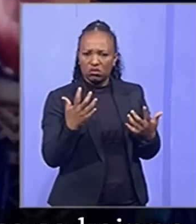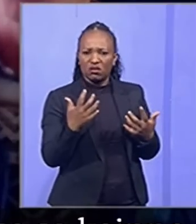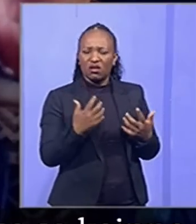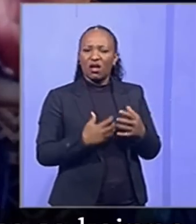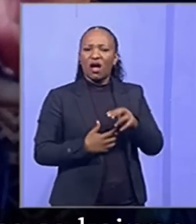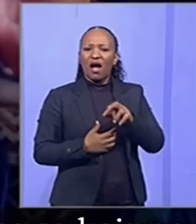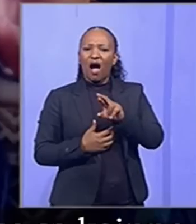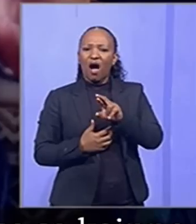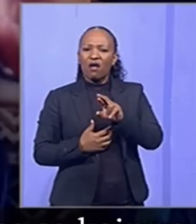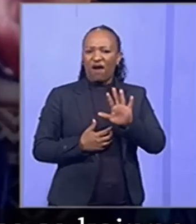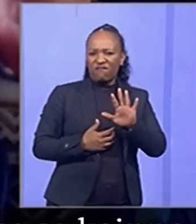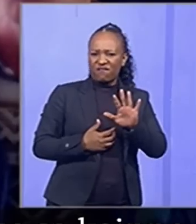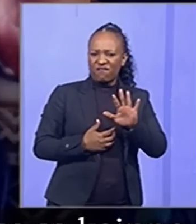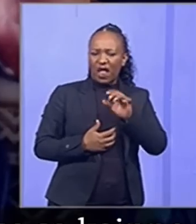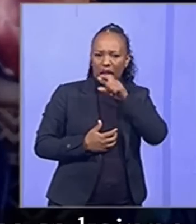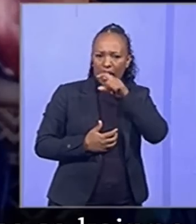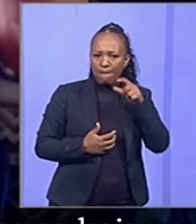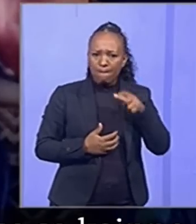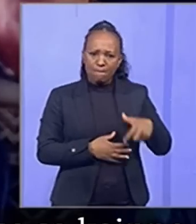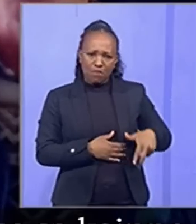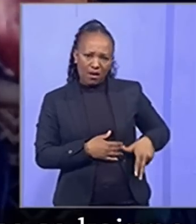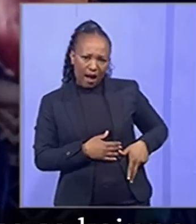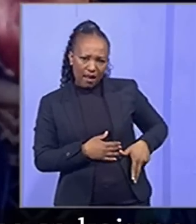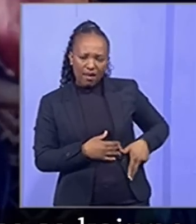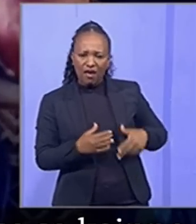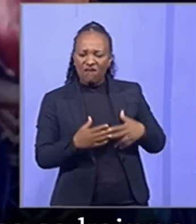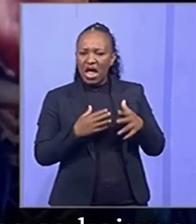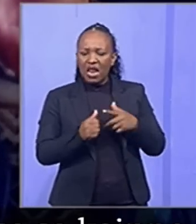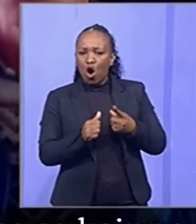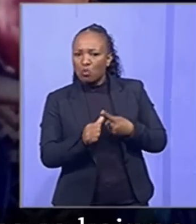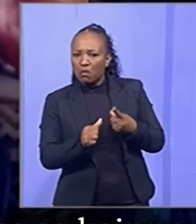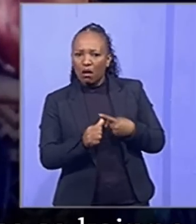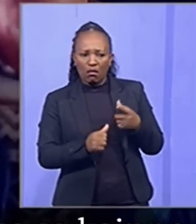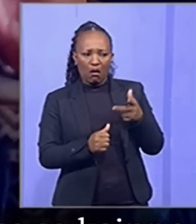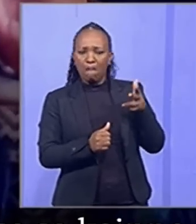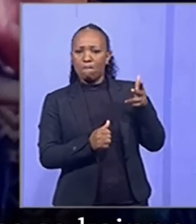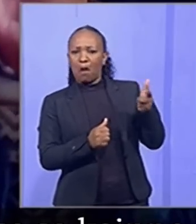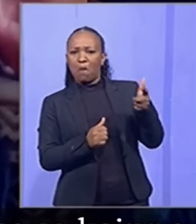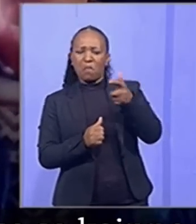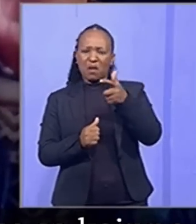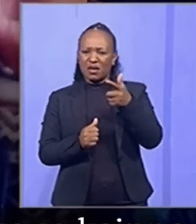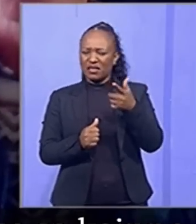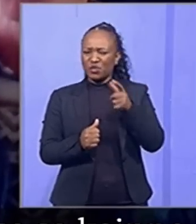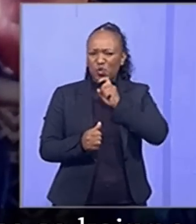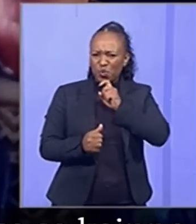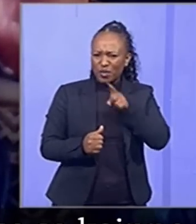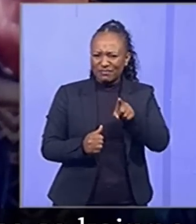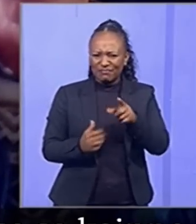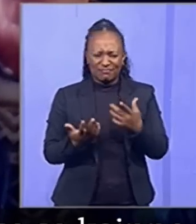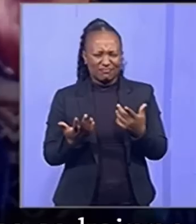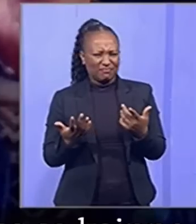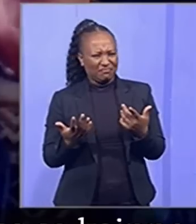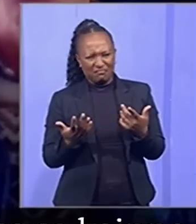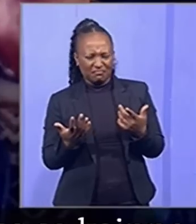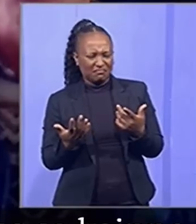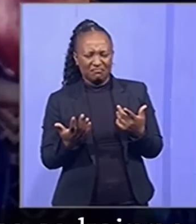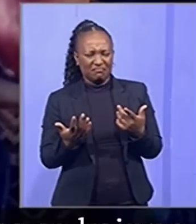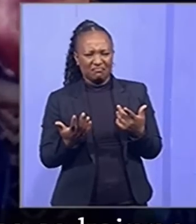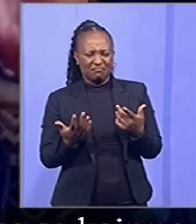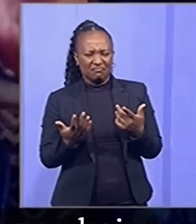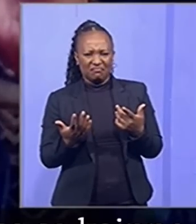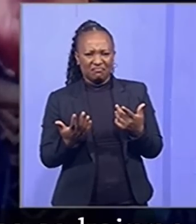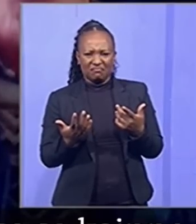R5 or any kind of type of automatic weapon was, simply not something